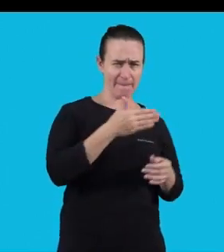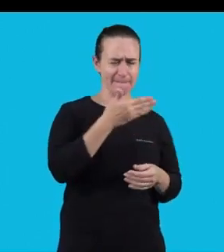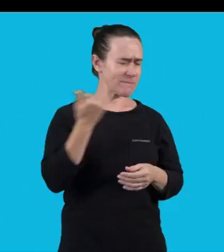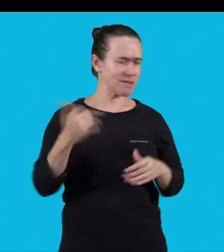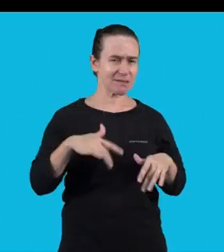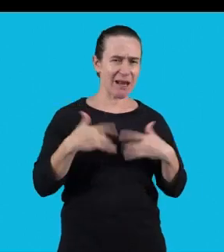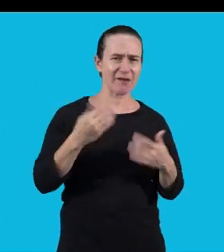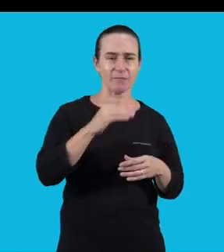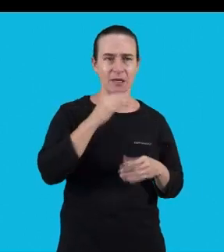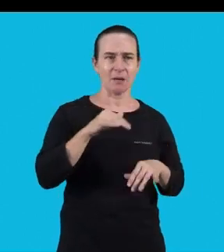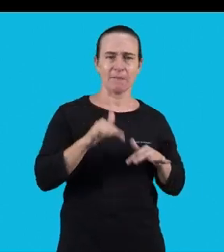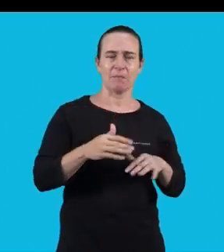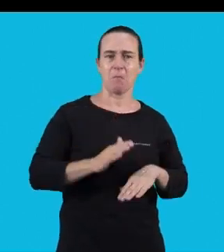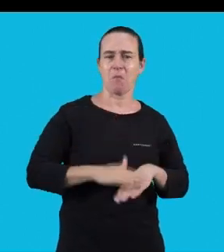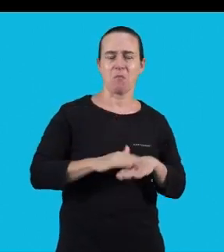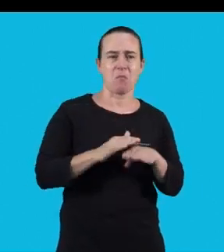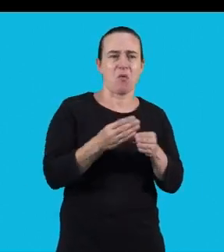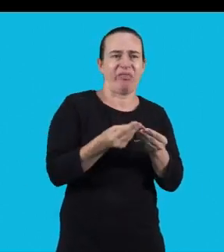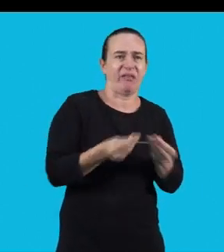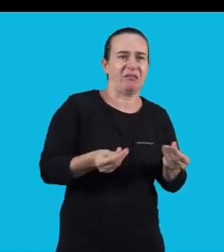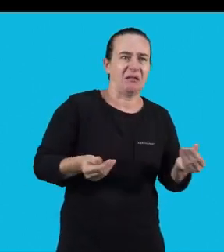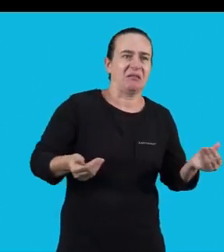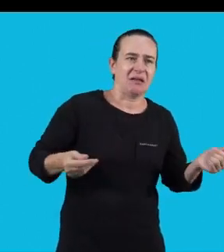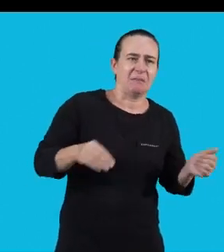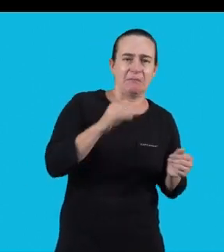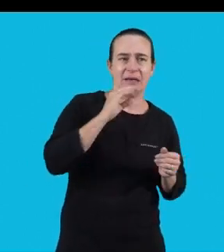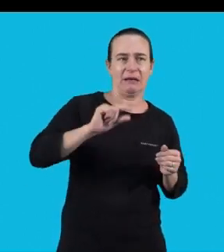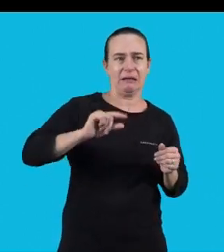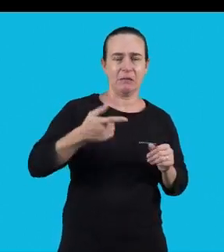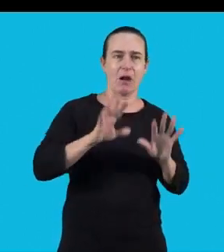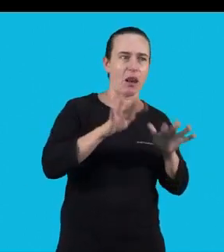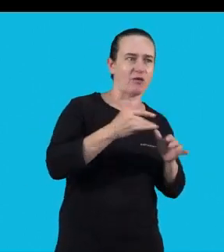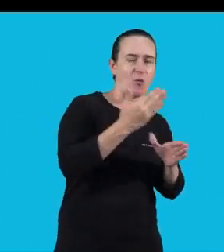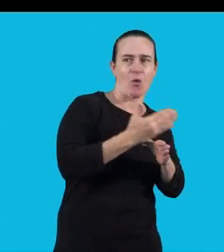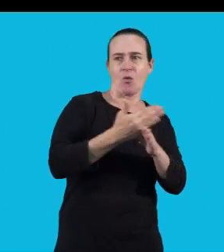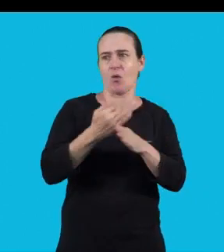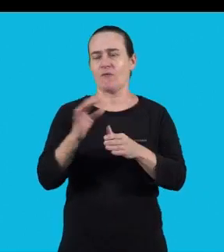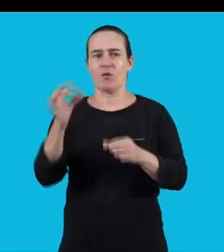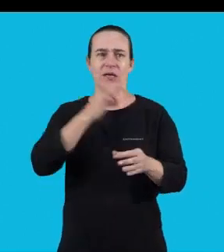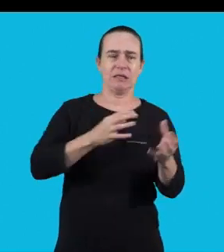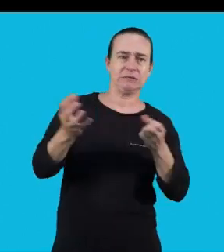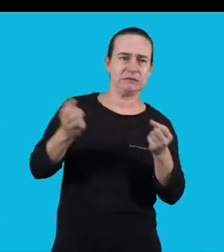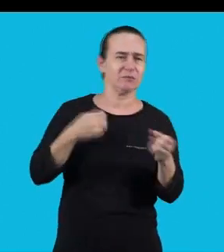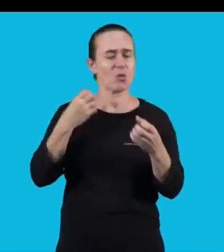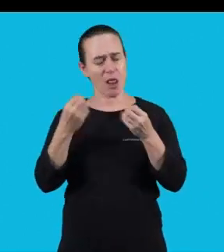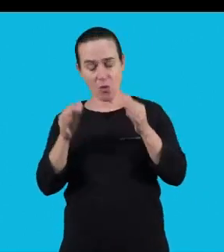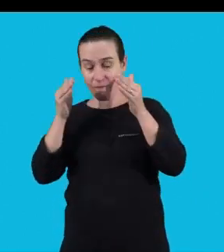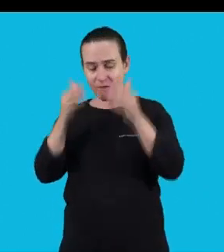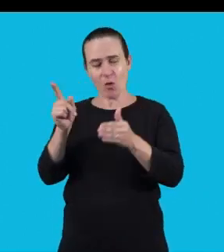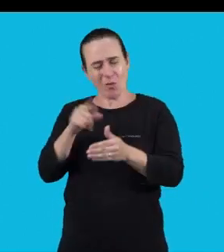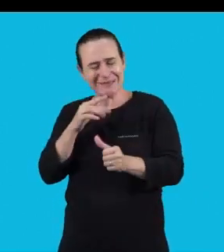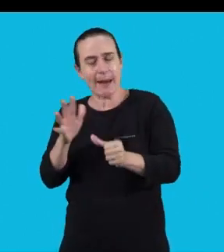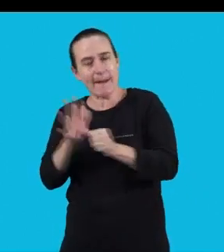spreading themselves thinner and thinner with multiple streams of income. So we earn more, but we live less. We lose focus on what